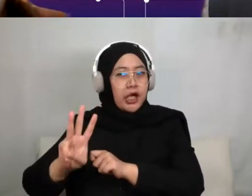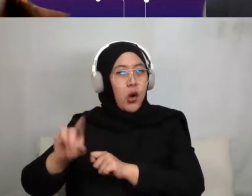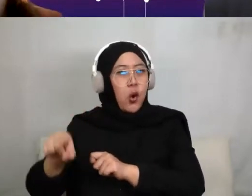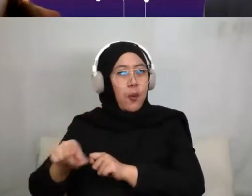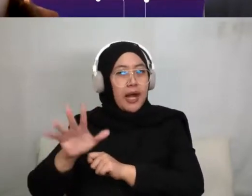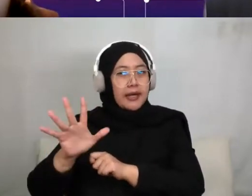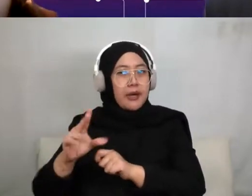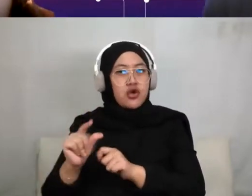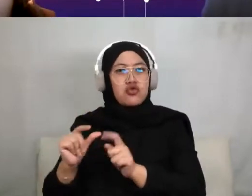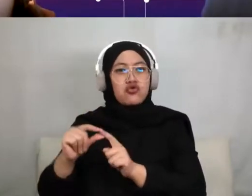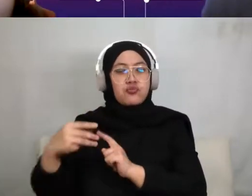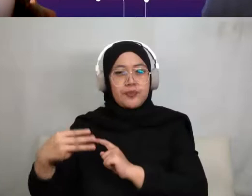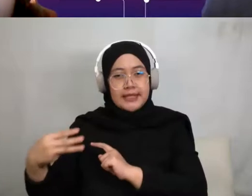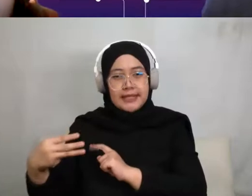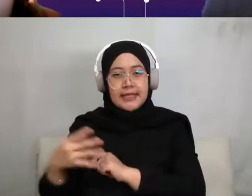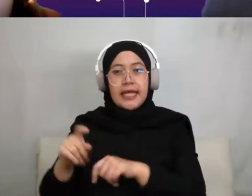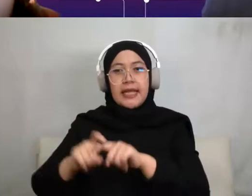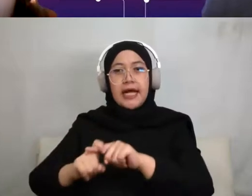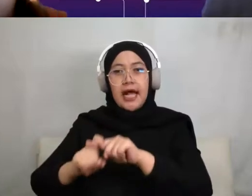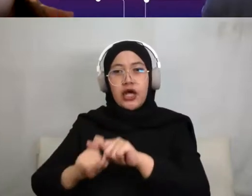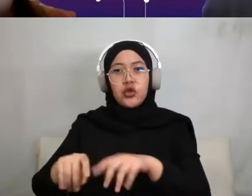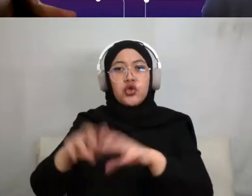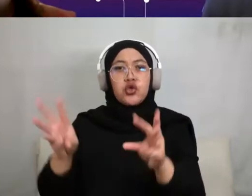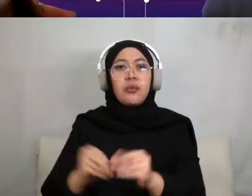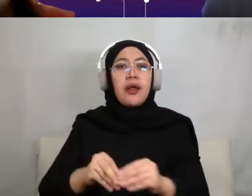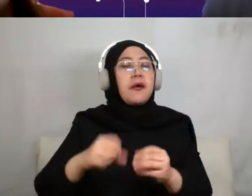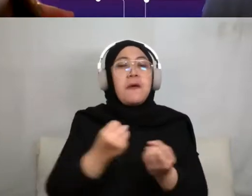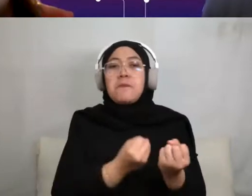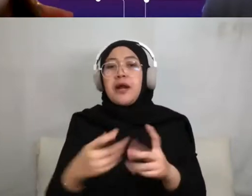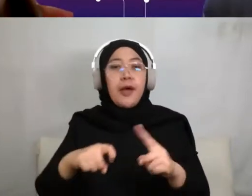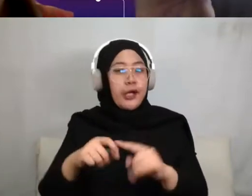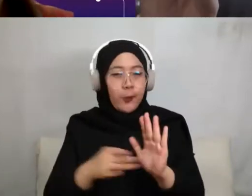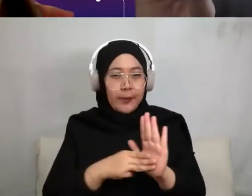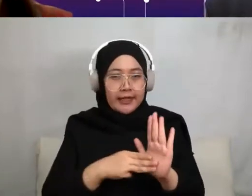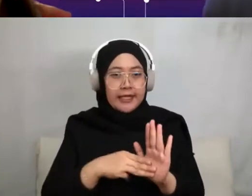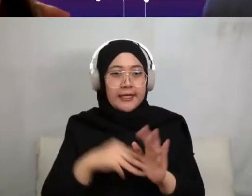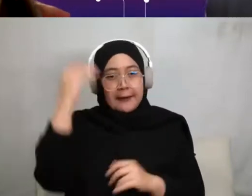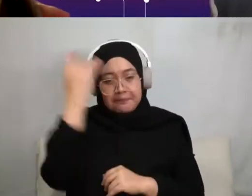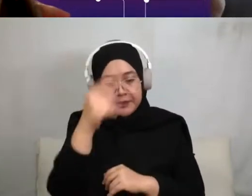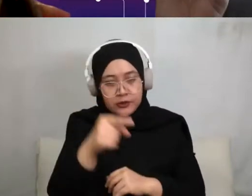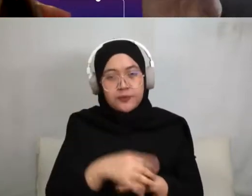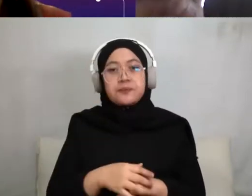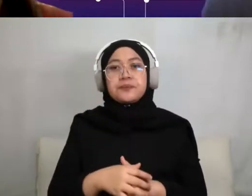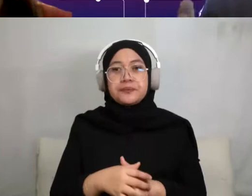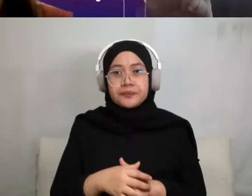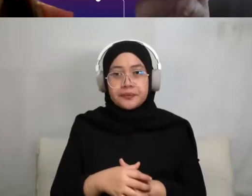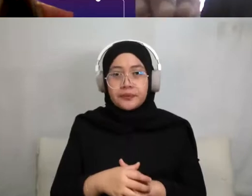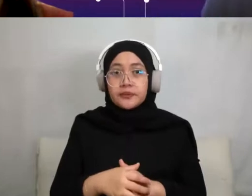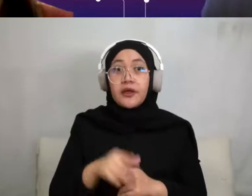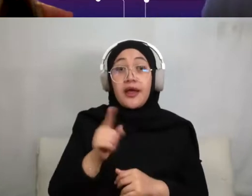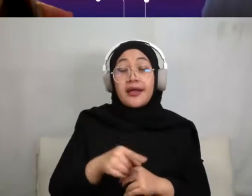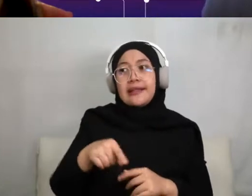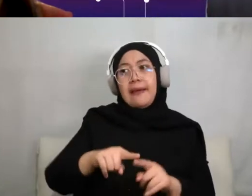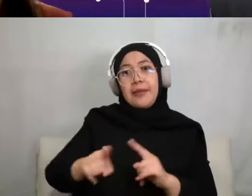It depends upon the number of kilometers you are operating. Every single thing in this electric vehicle project depends upon number